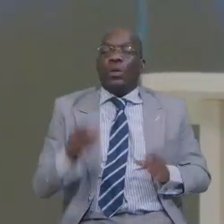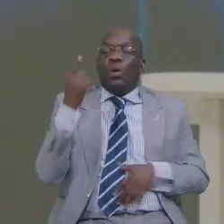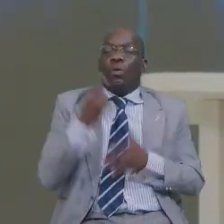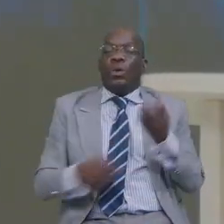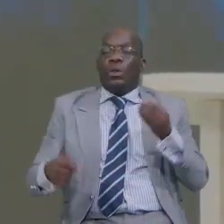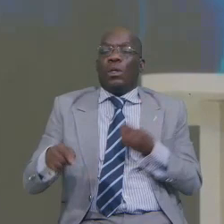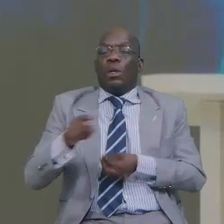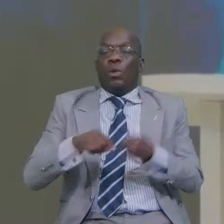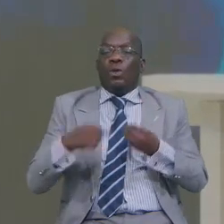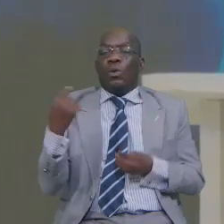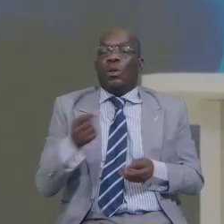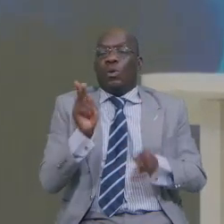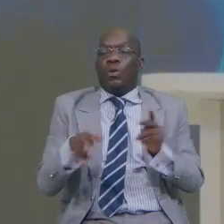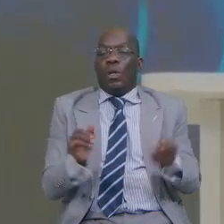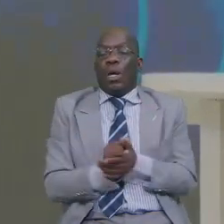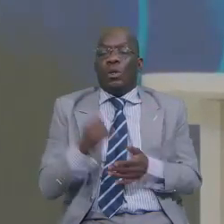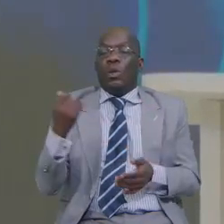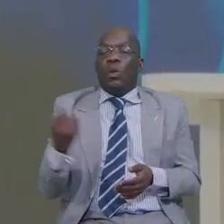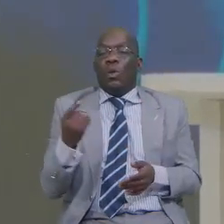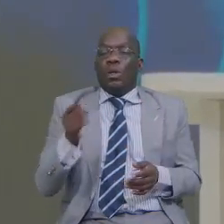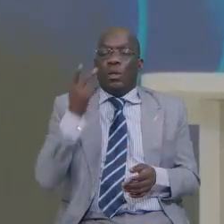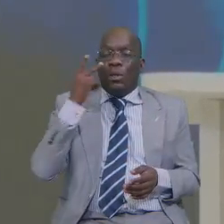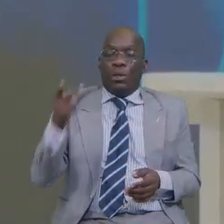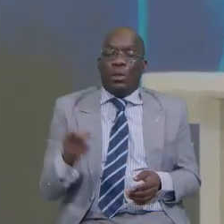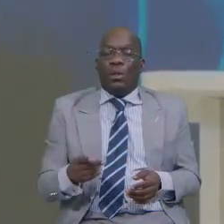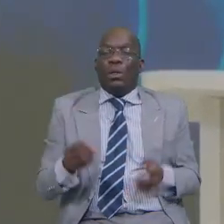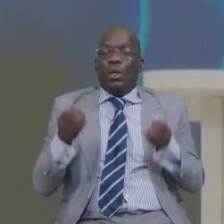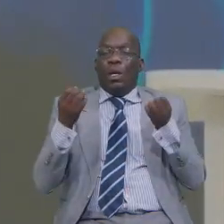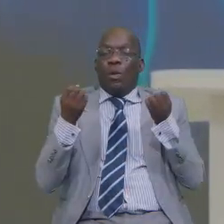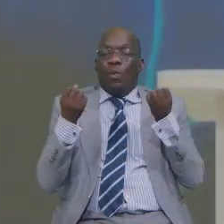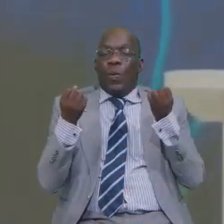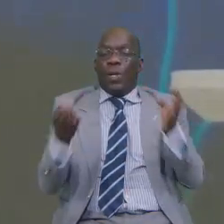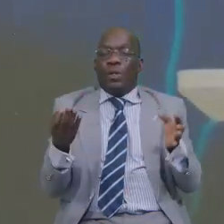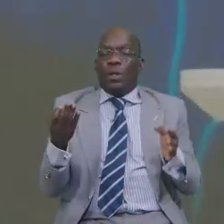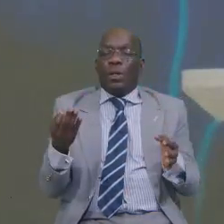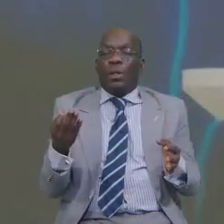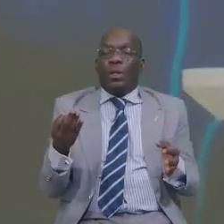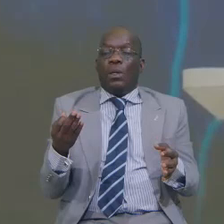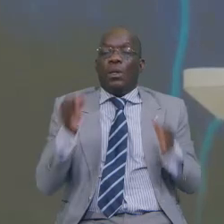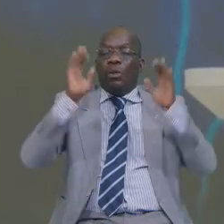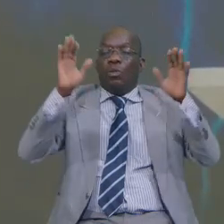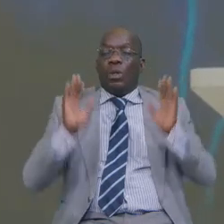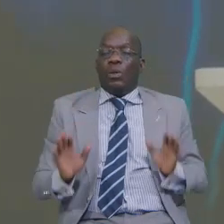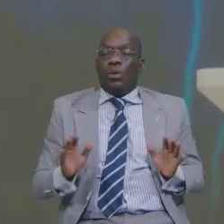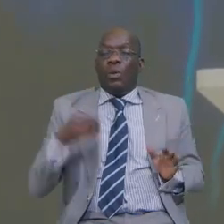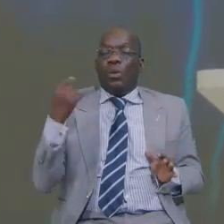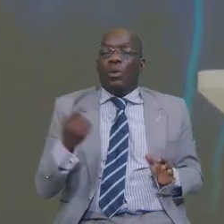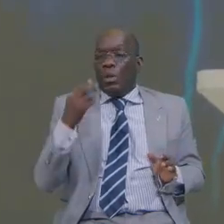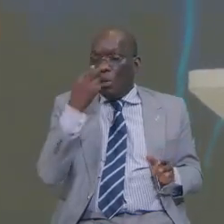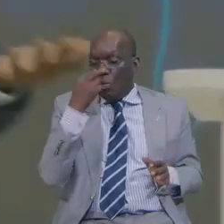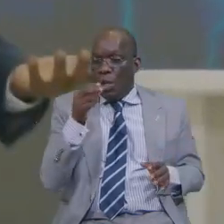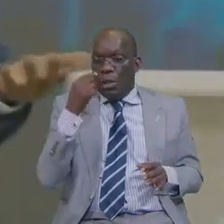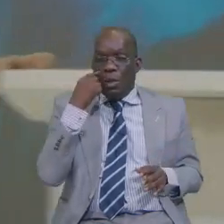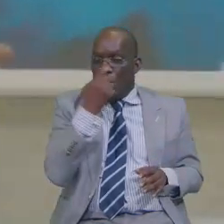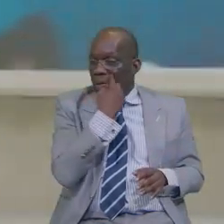see majority of their miracles, only blind eyes? What